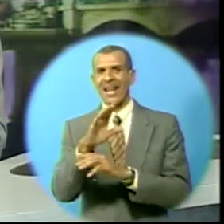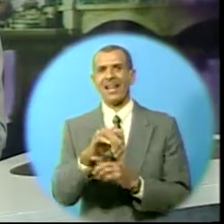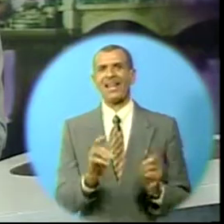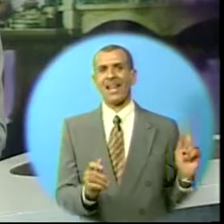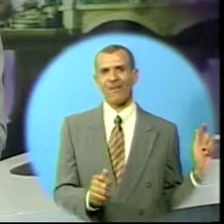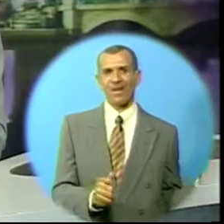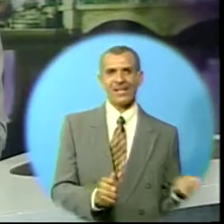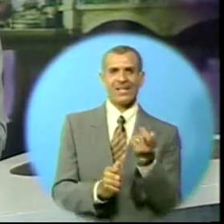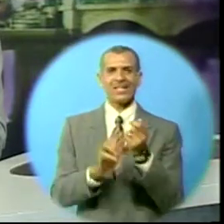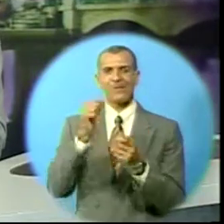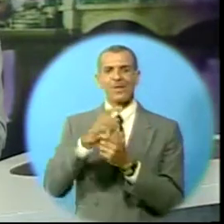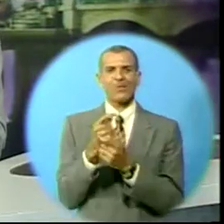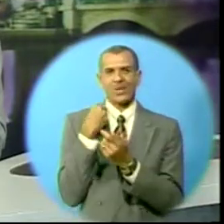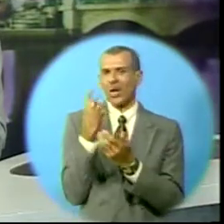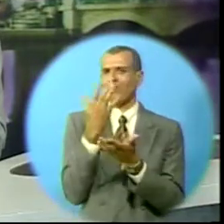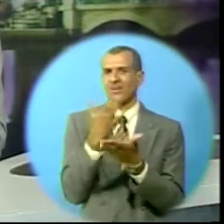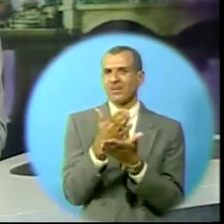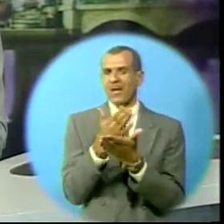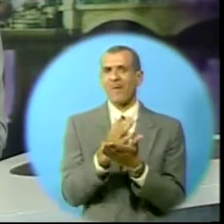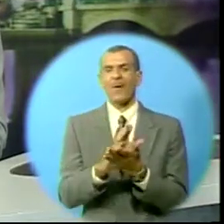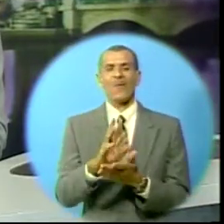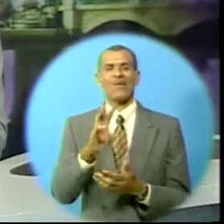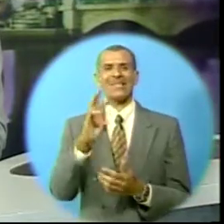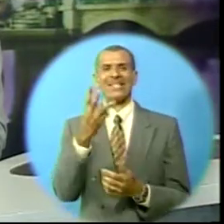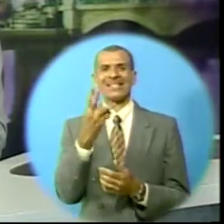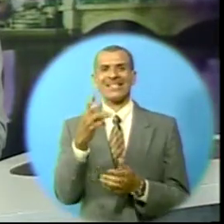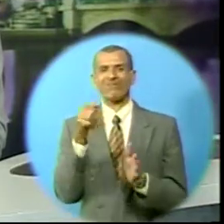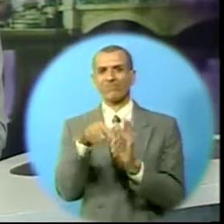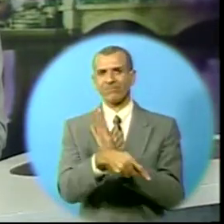was almost unstoppable with 16 kills,